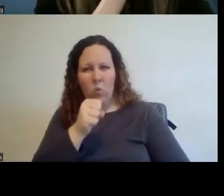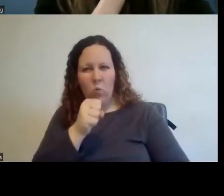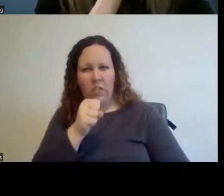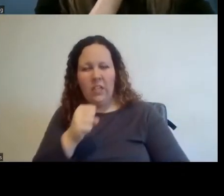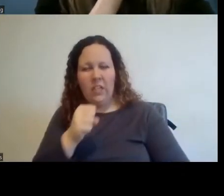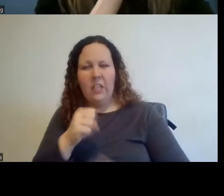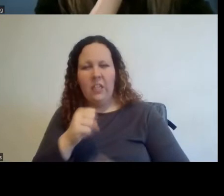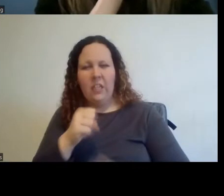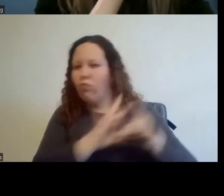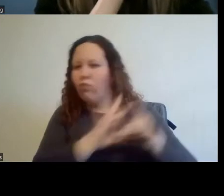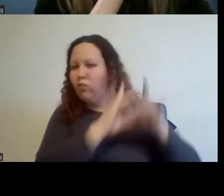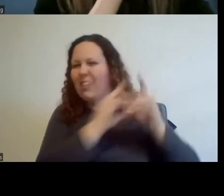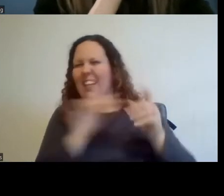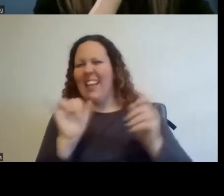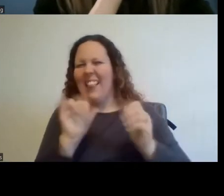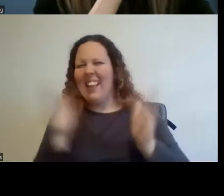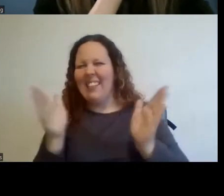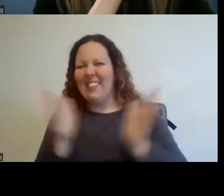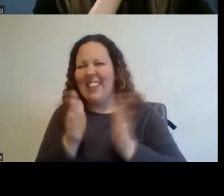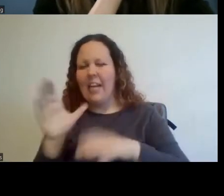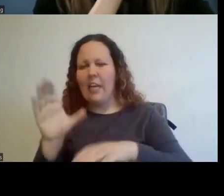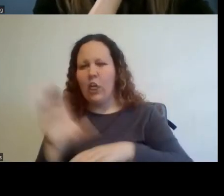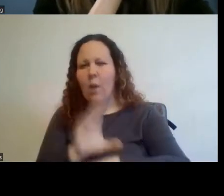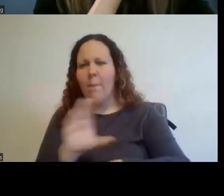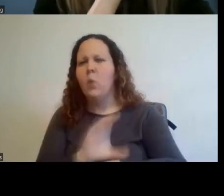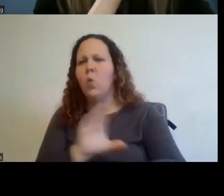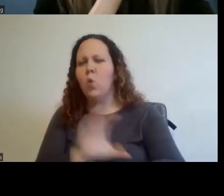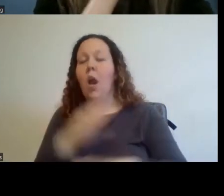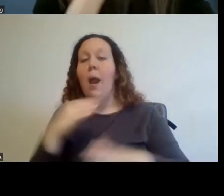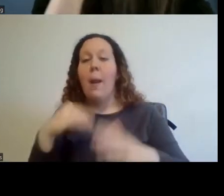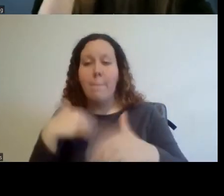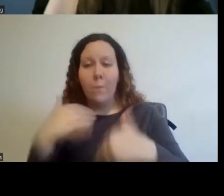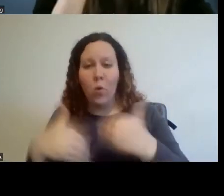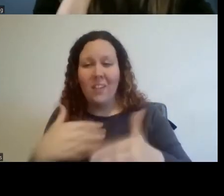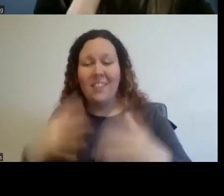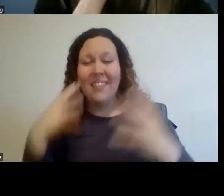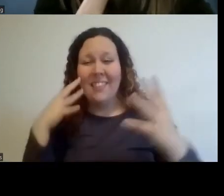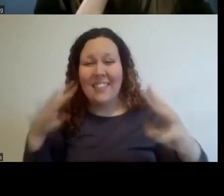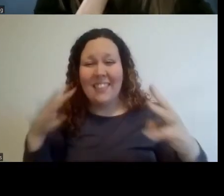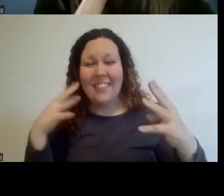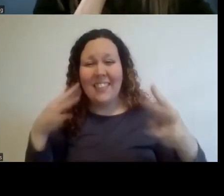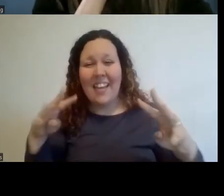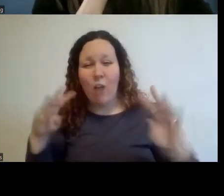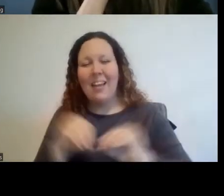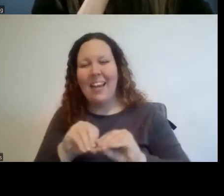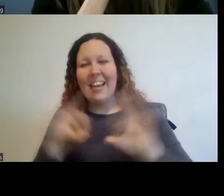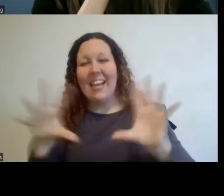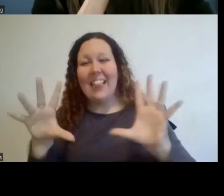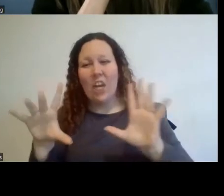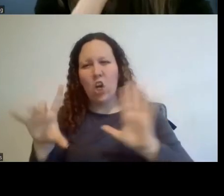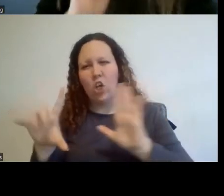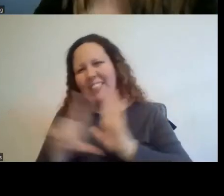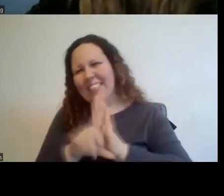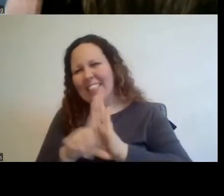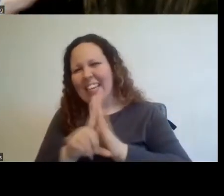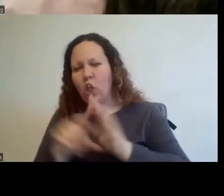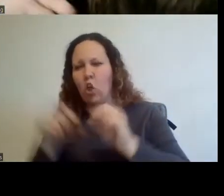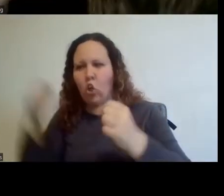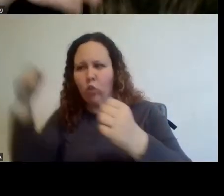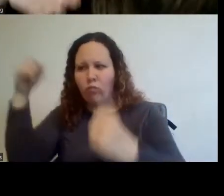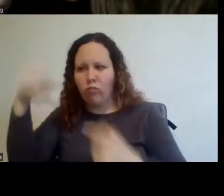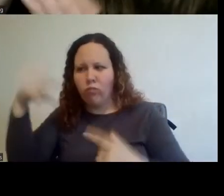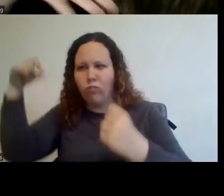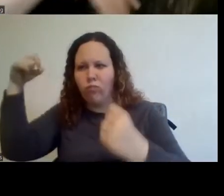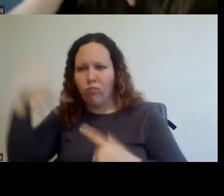It's like a tiny computer. It processes the sound, makes it into a clear signal. They keep doing like